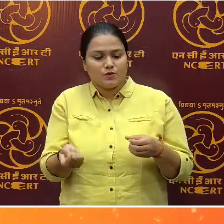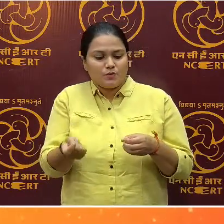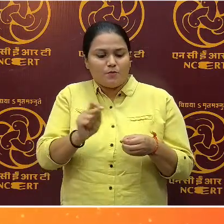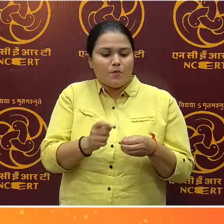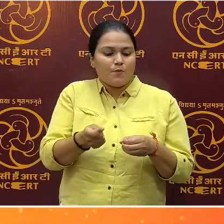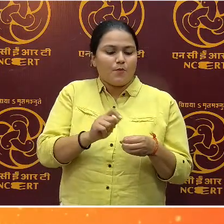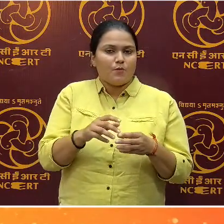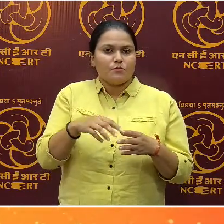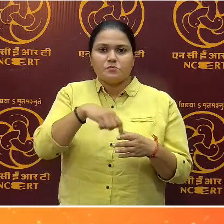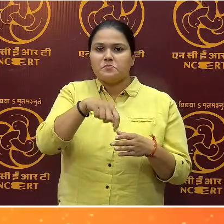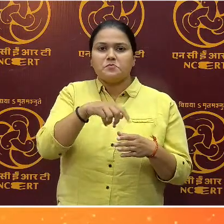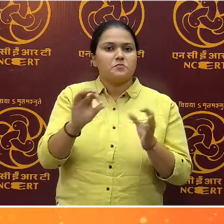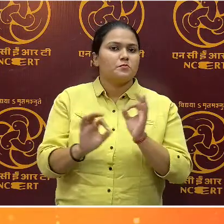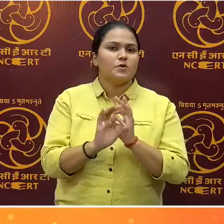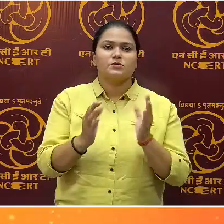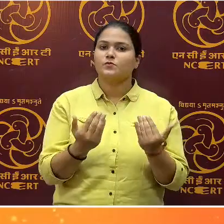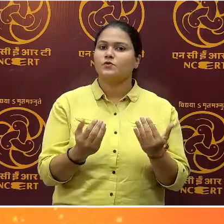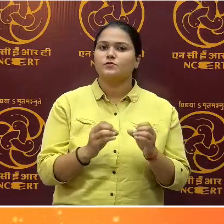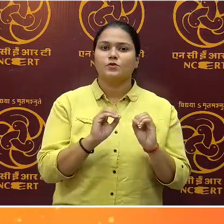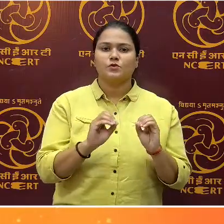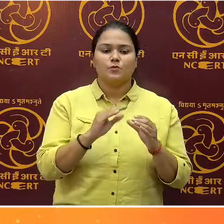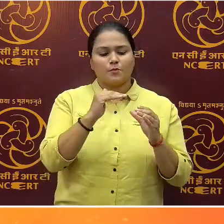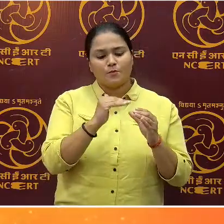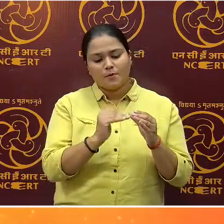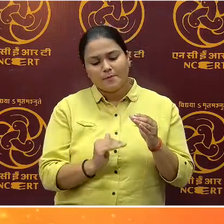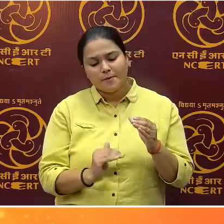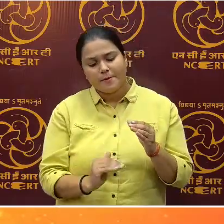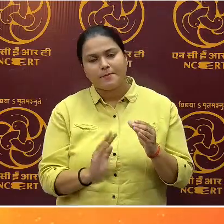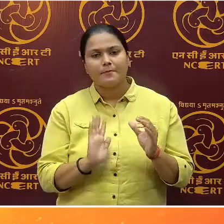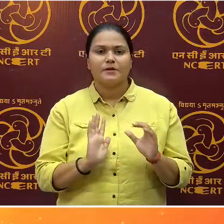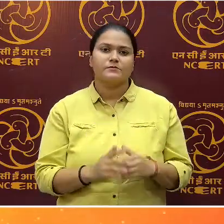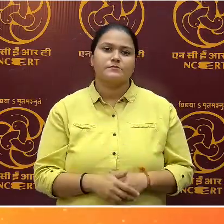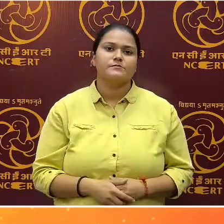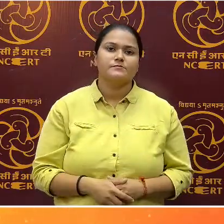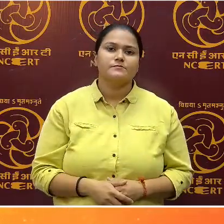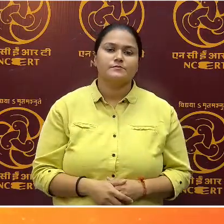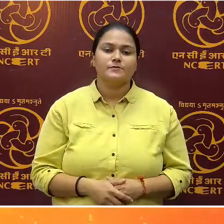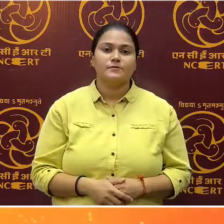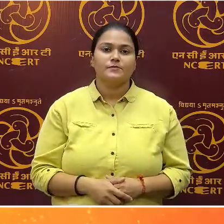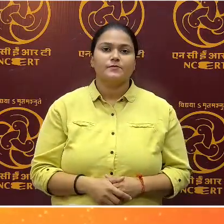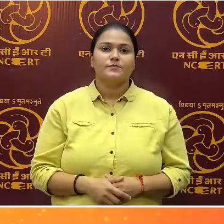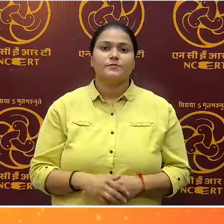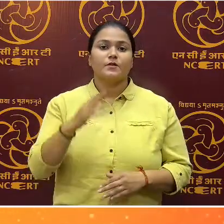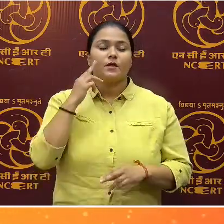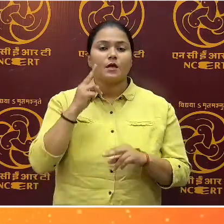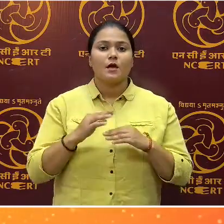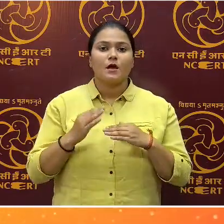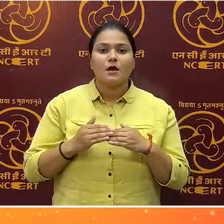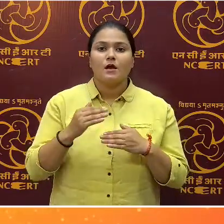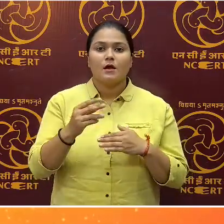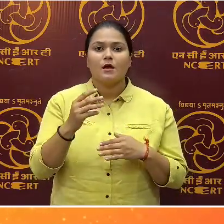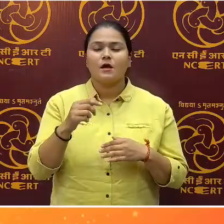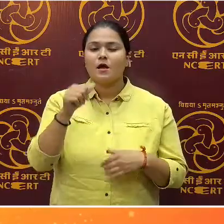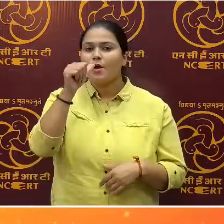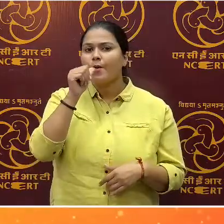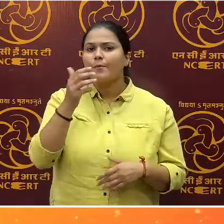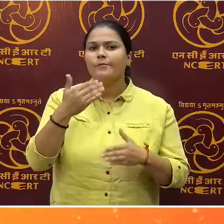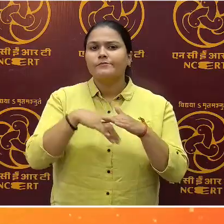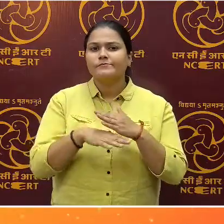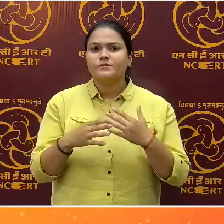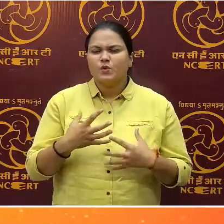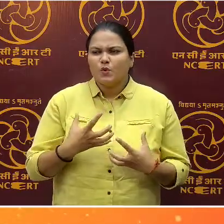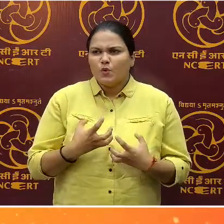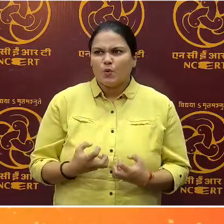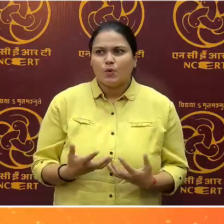not get dissolved, it will settle down at the bottom. So earlier the water was what? The water was